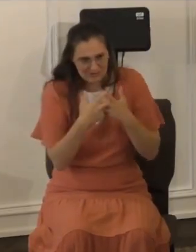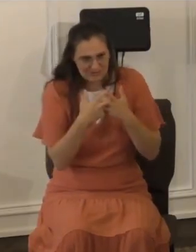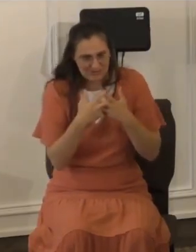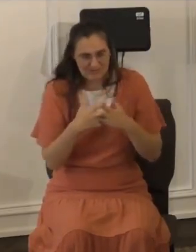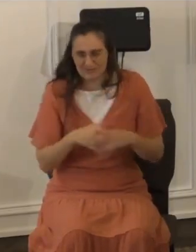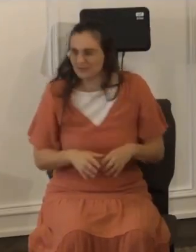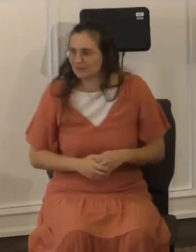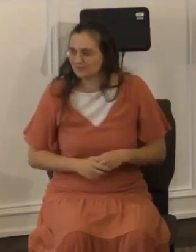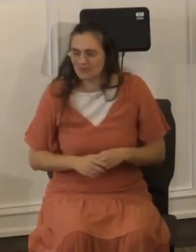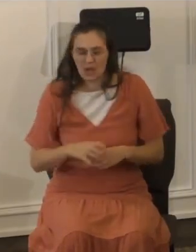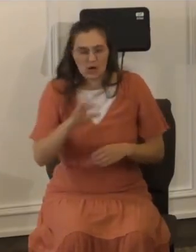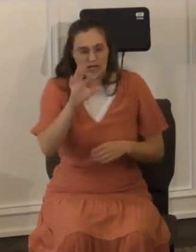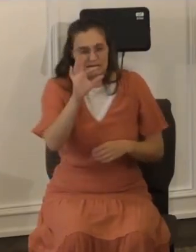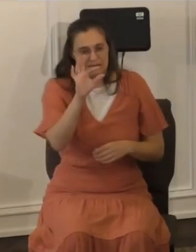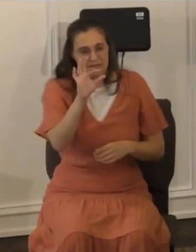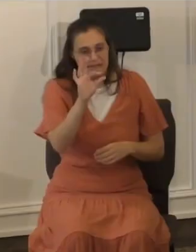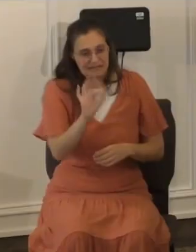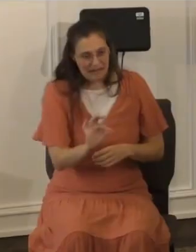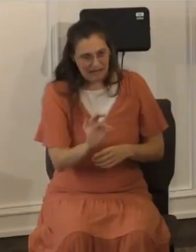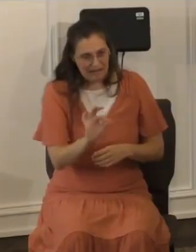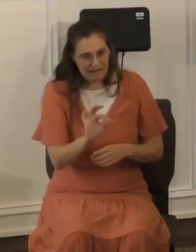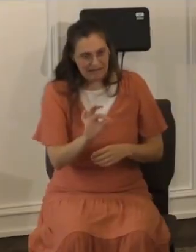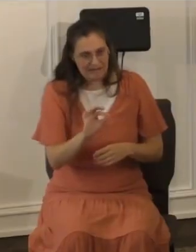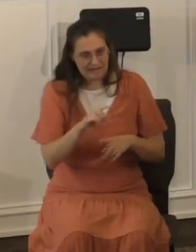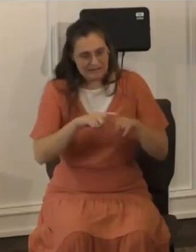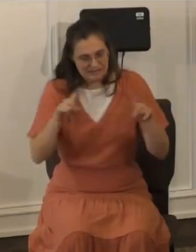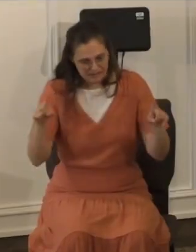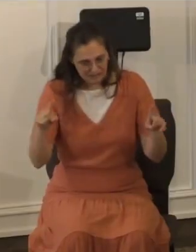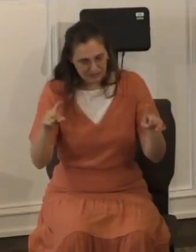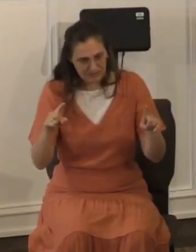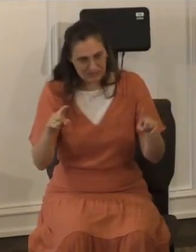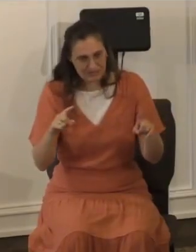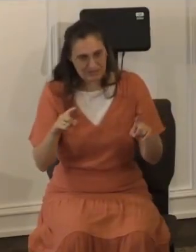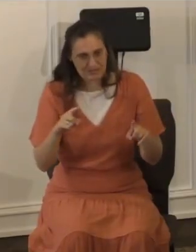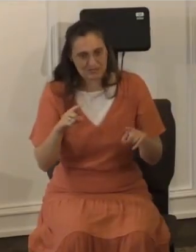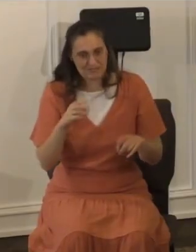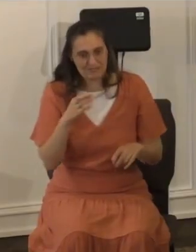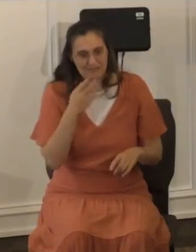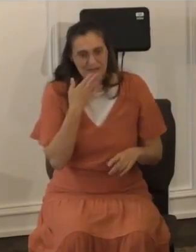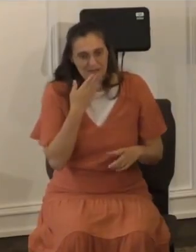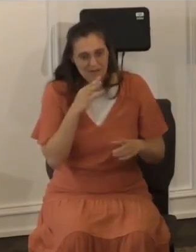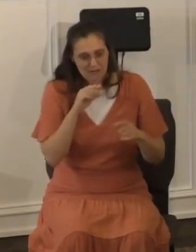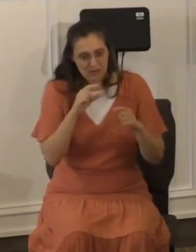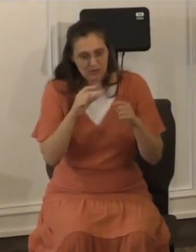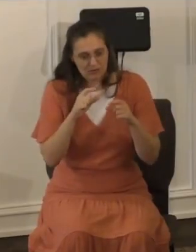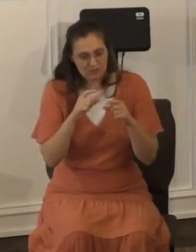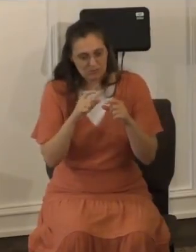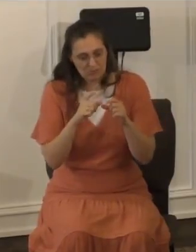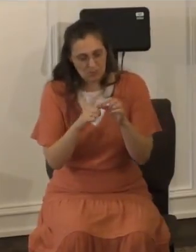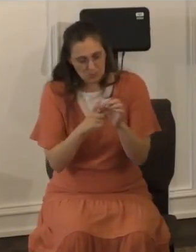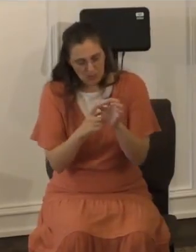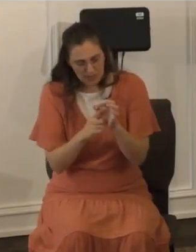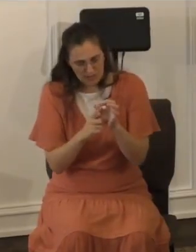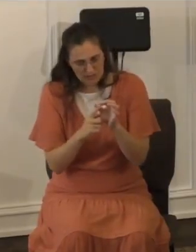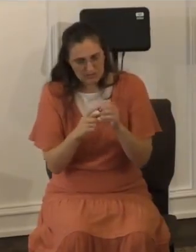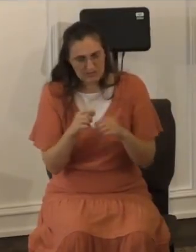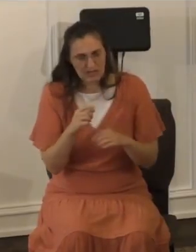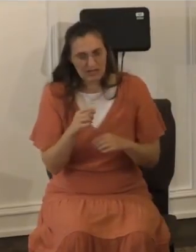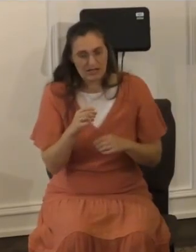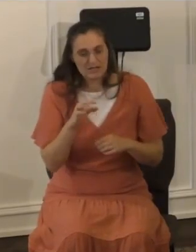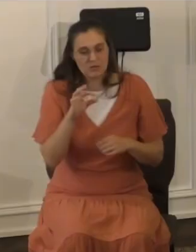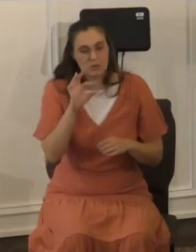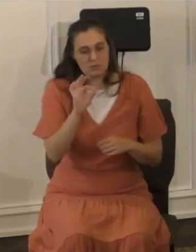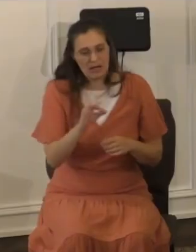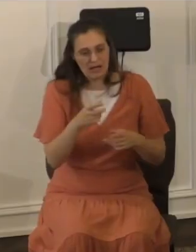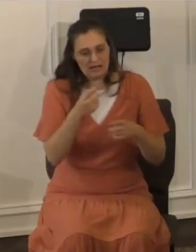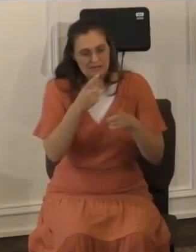are 9 little colorful squares per face. 9 times 6 is what? What does that